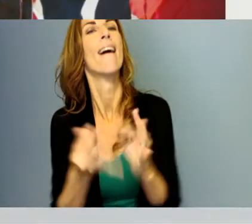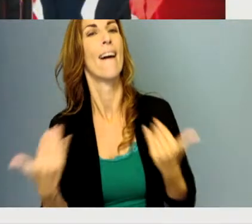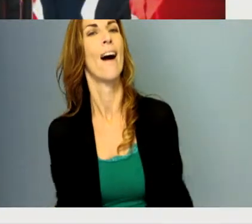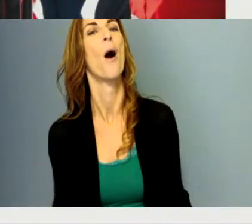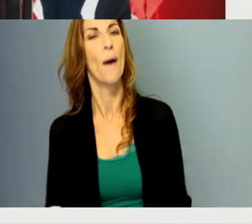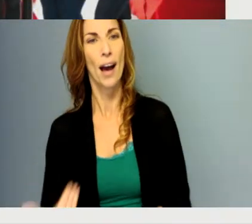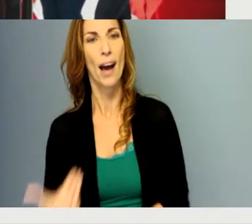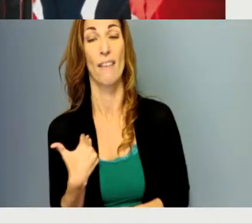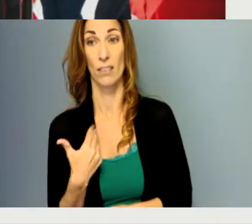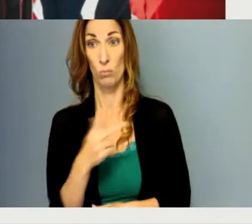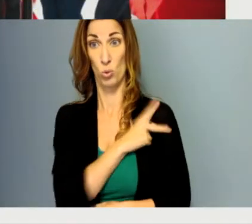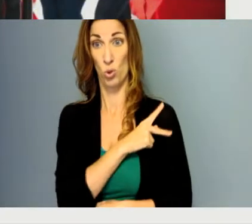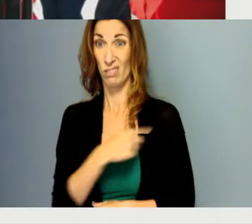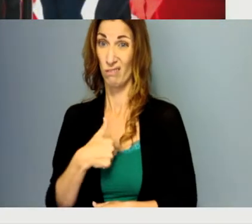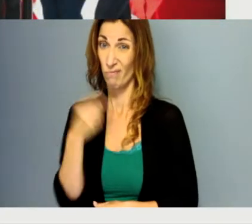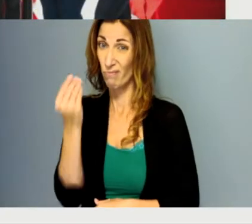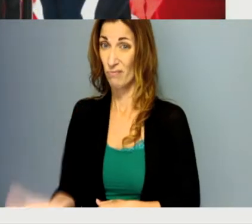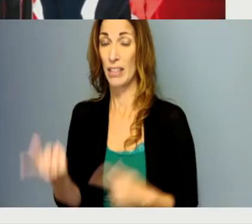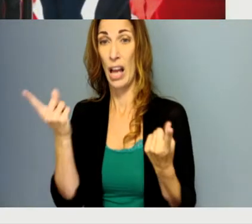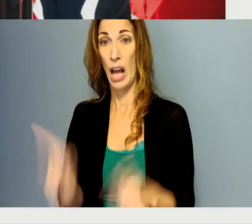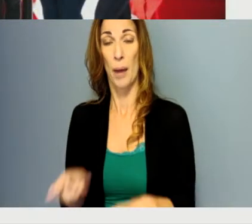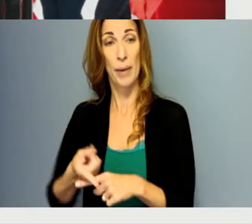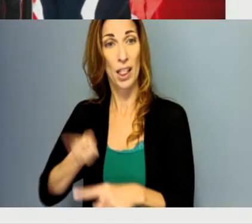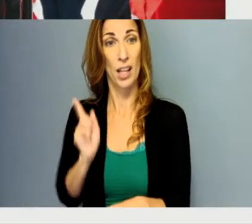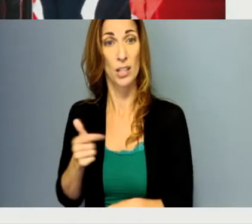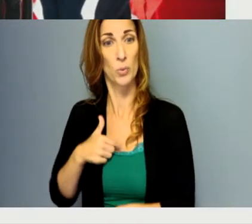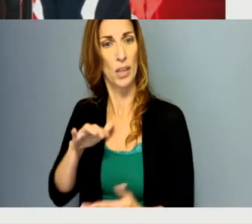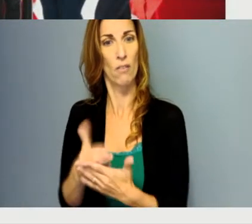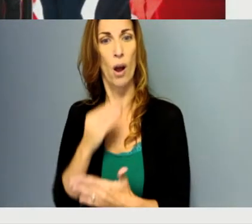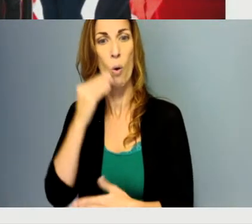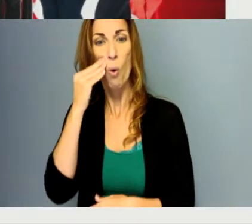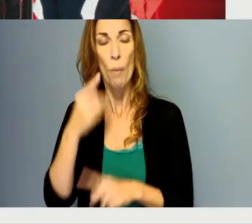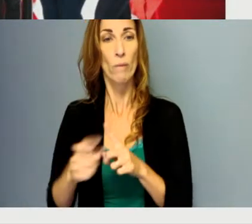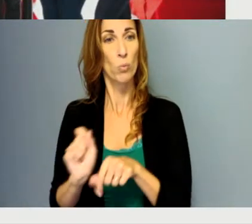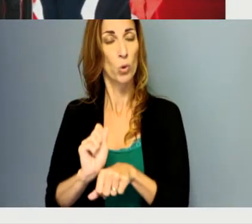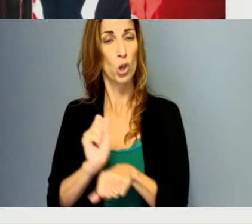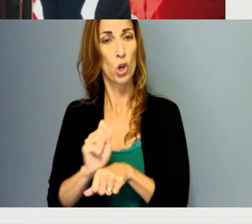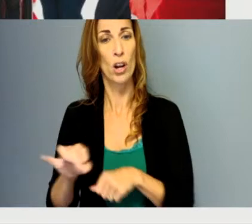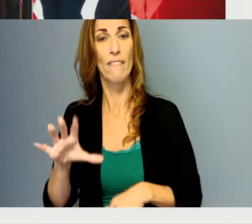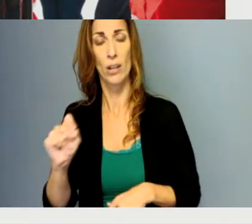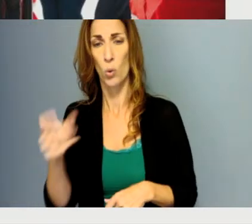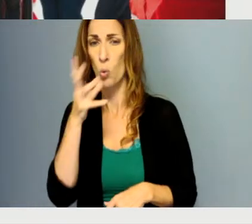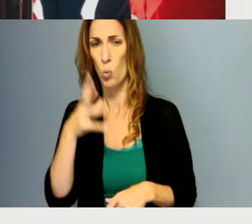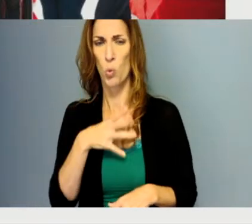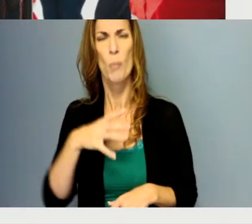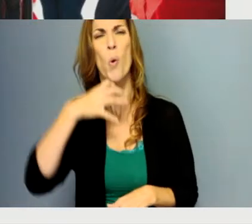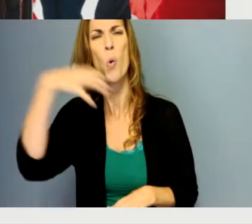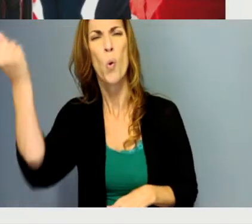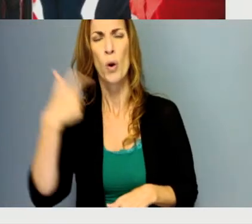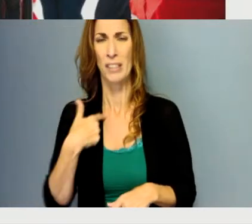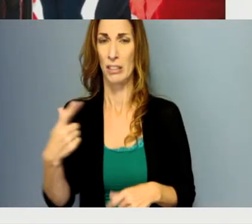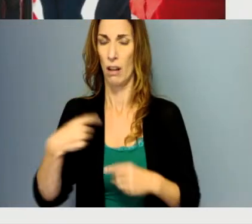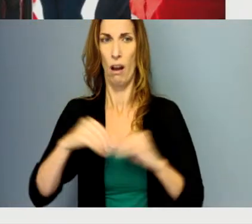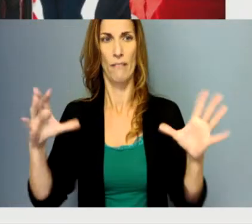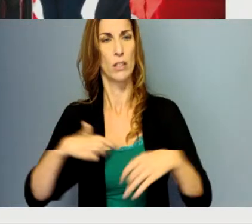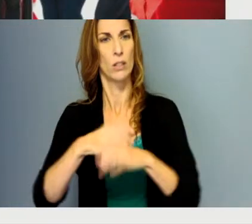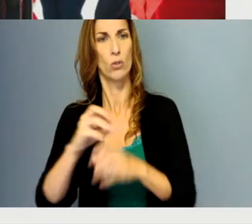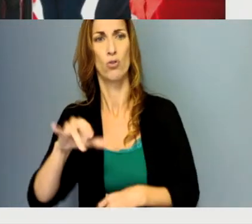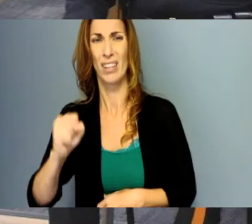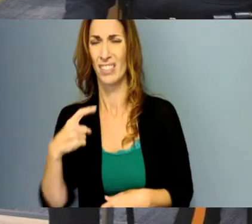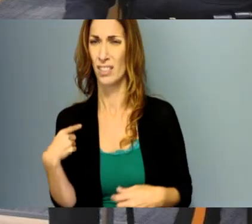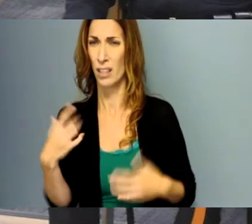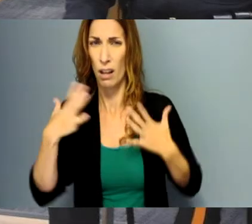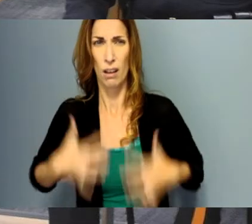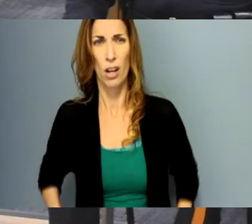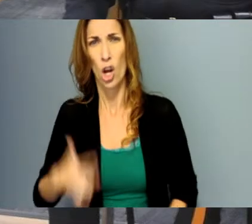personally encountered a situation last week while driving home from work. I found an elderly woman in crisis. She was dressed in winter